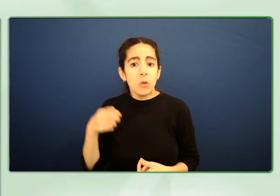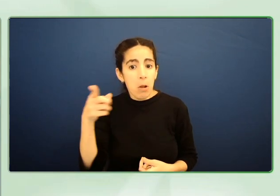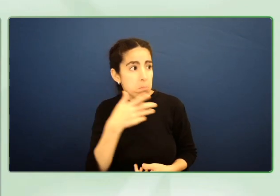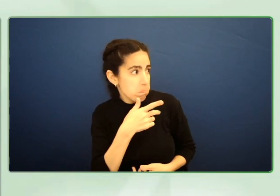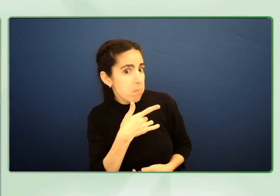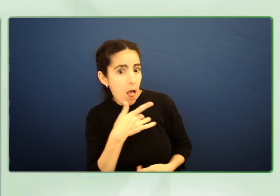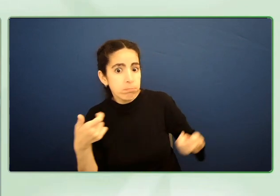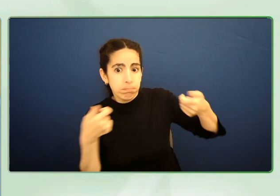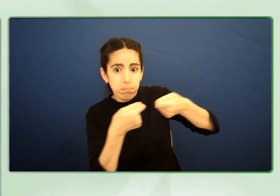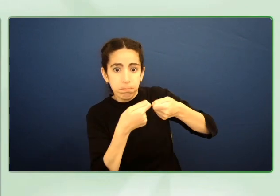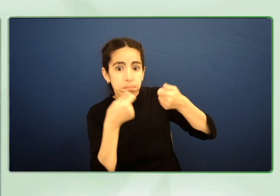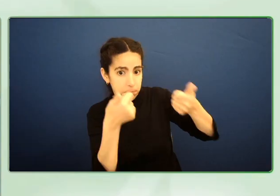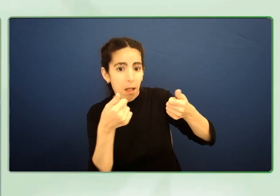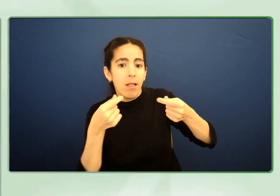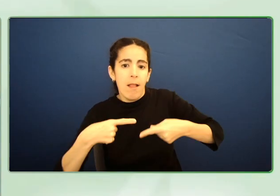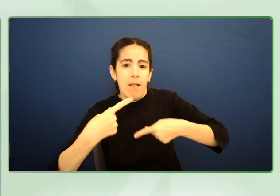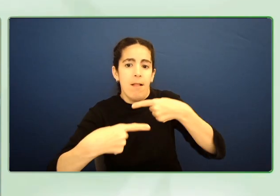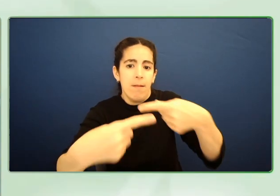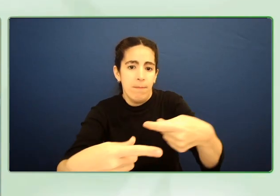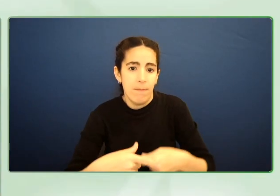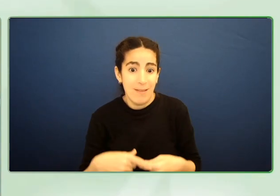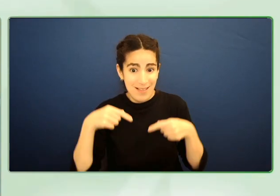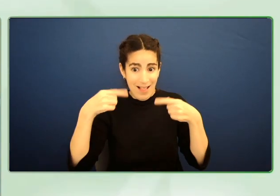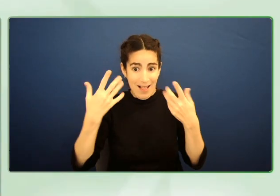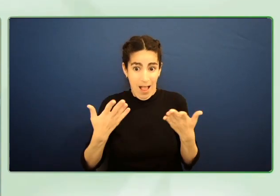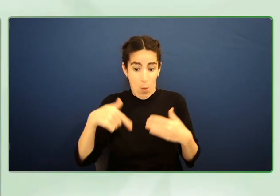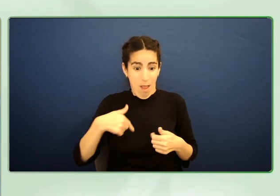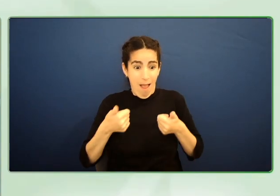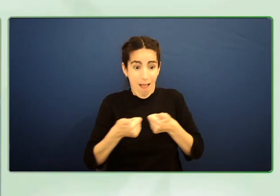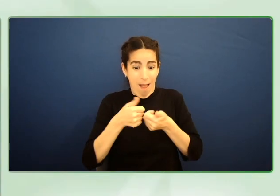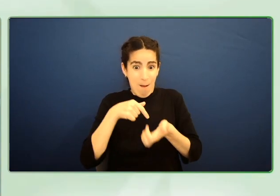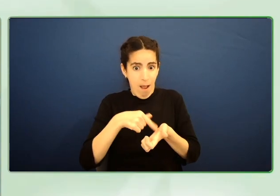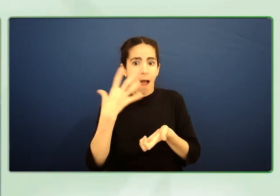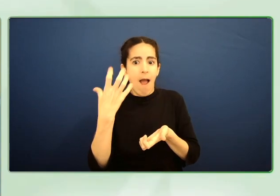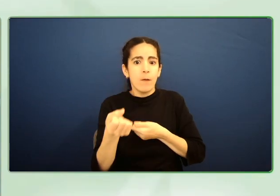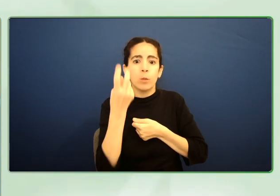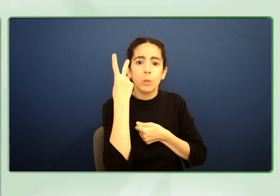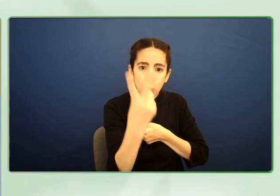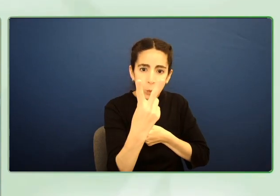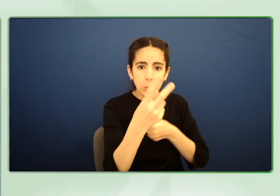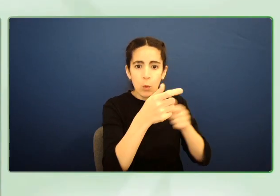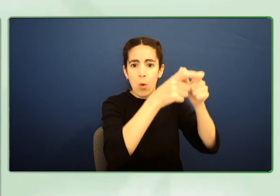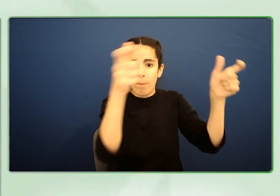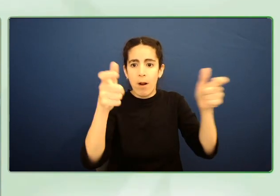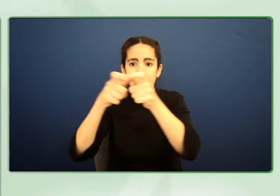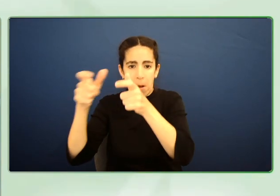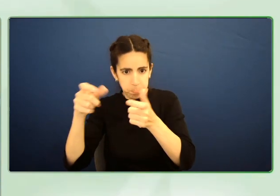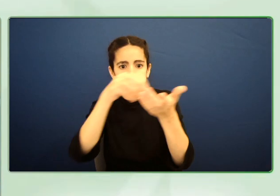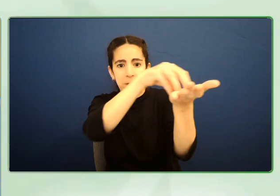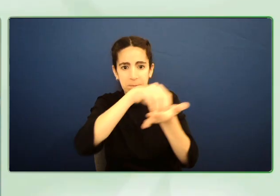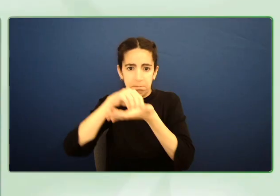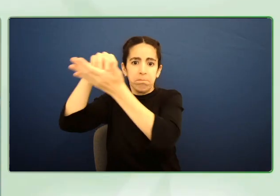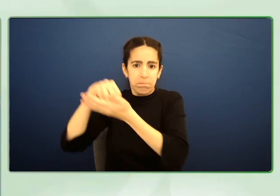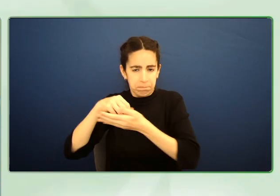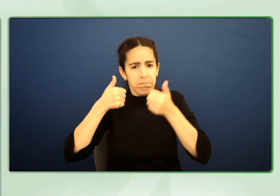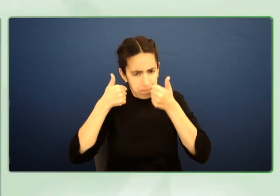companies that invested in our game. And after that, we also received the funding from the Innovation Fund of Montenegro, supporting new